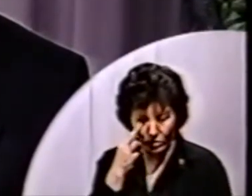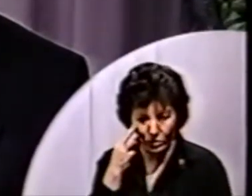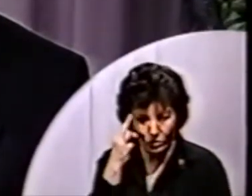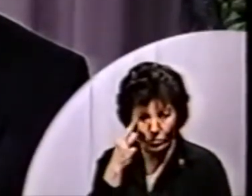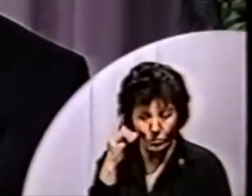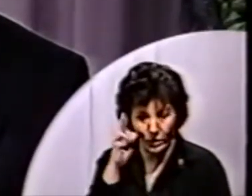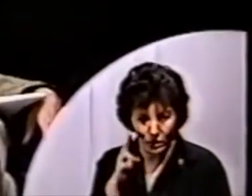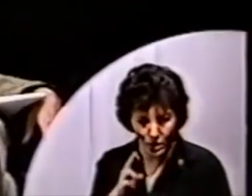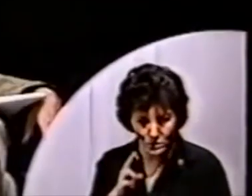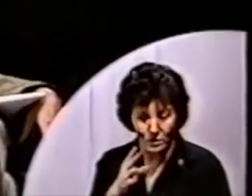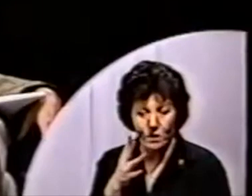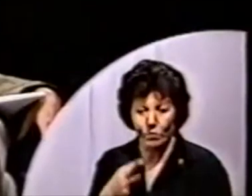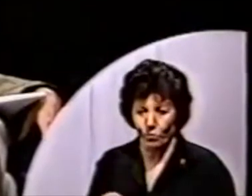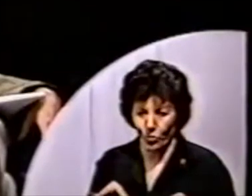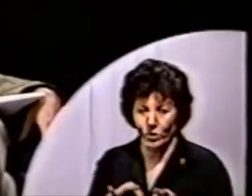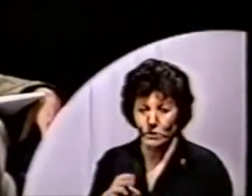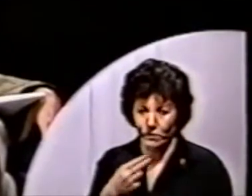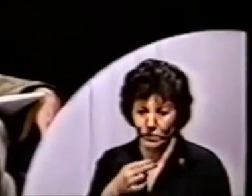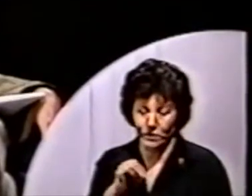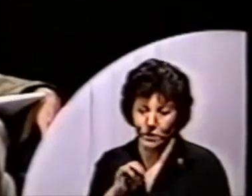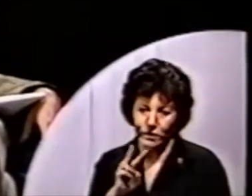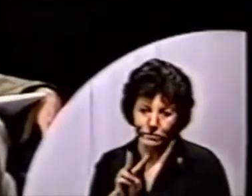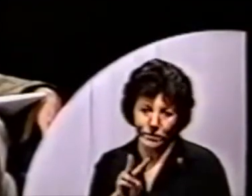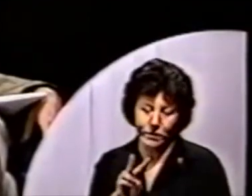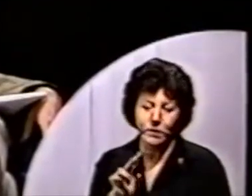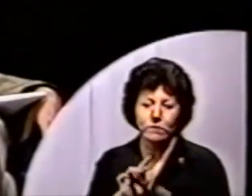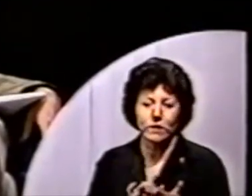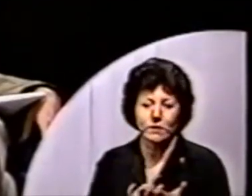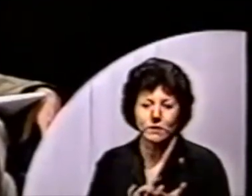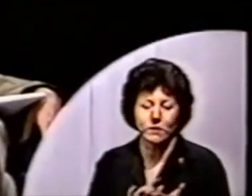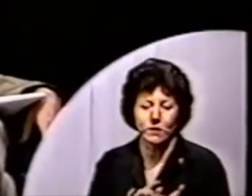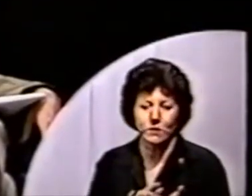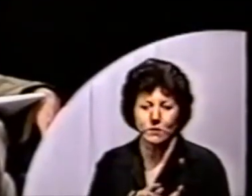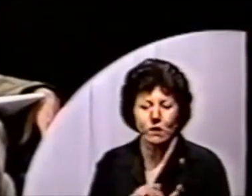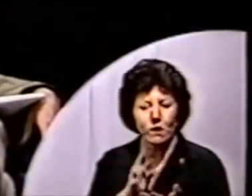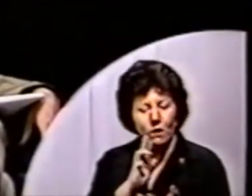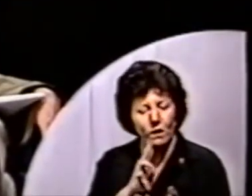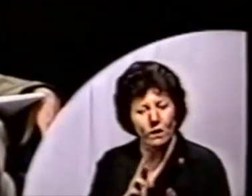Now, are the people chosen for the experiments or